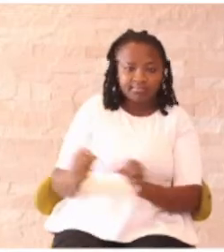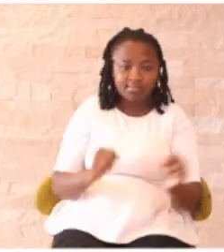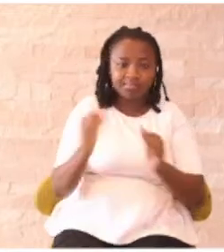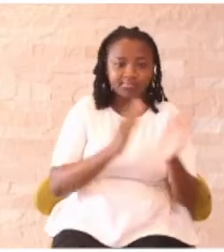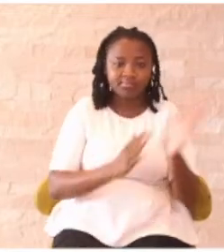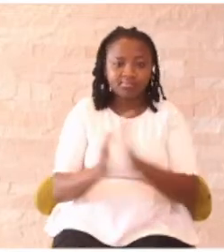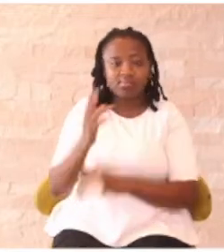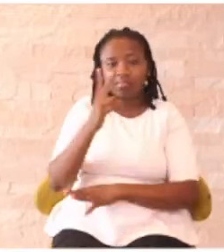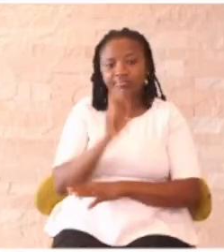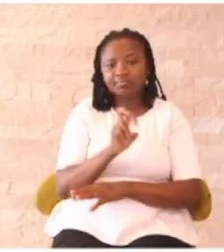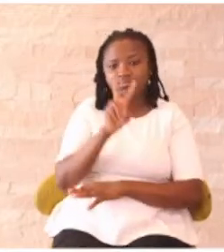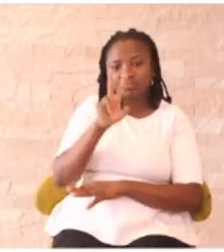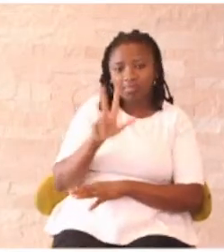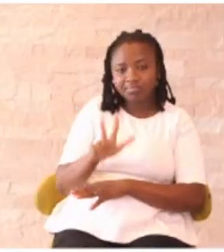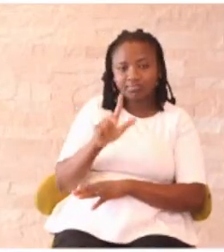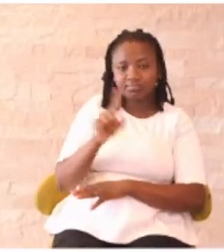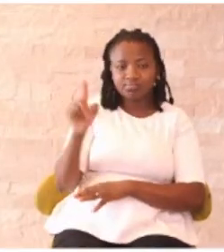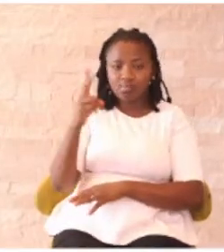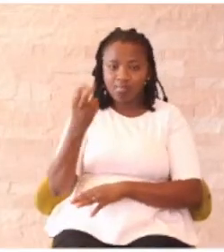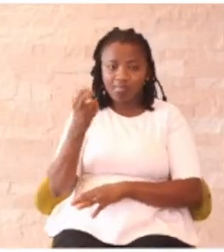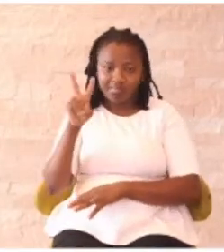and we were part of the